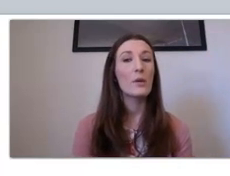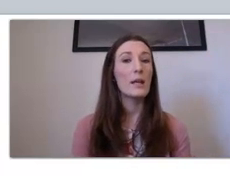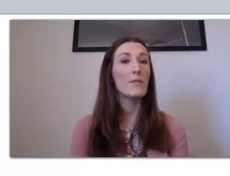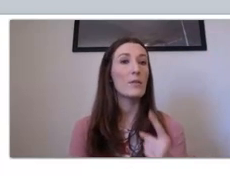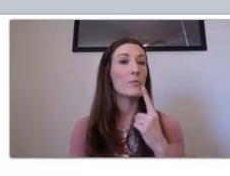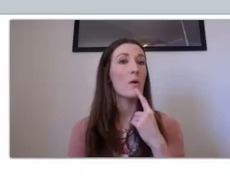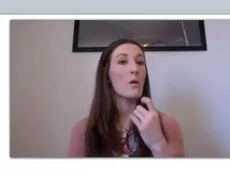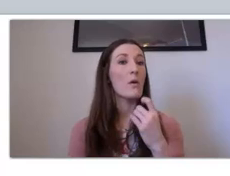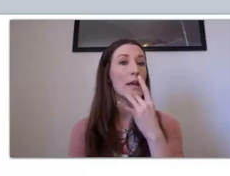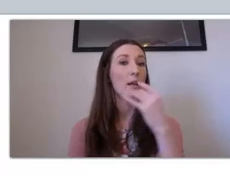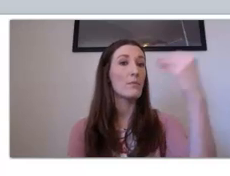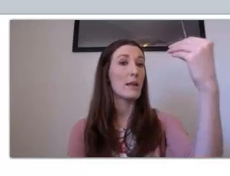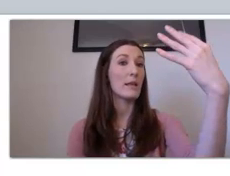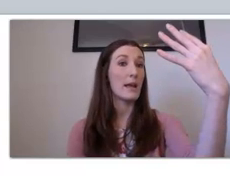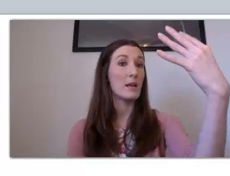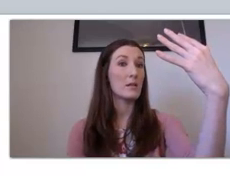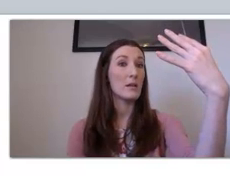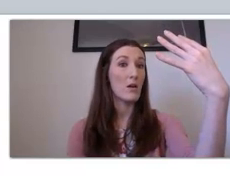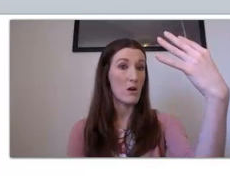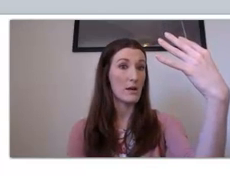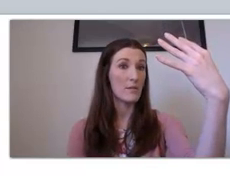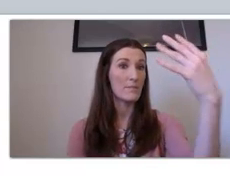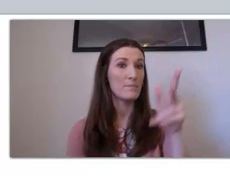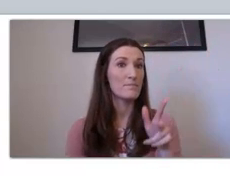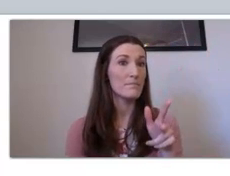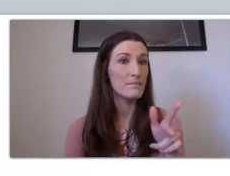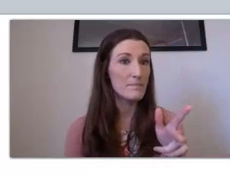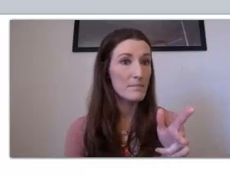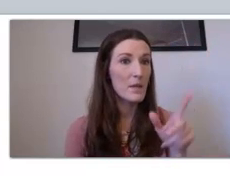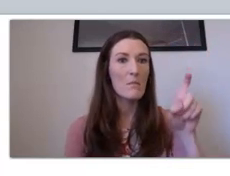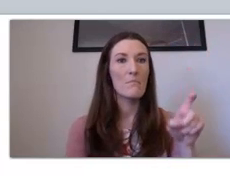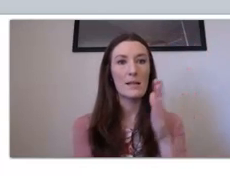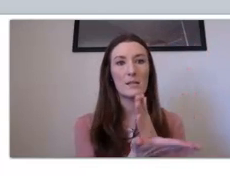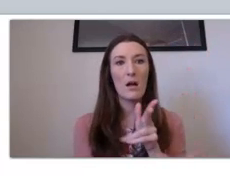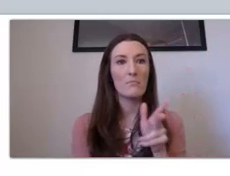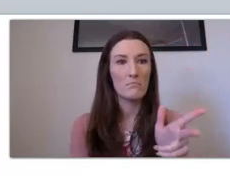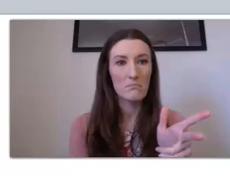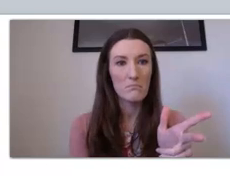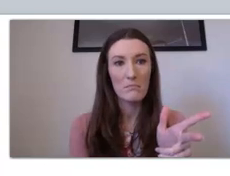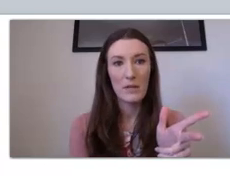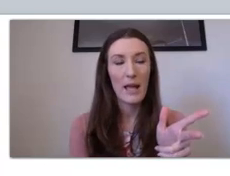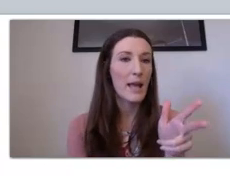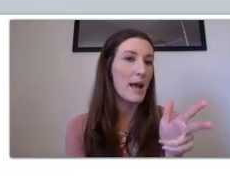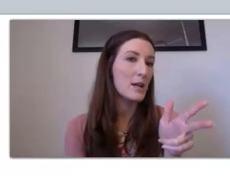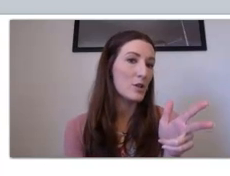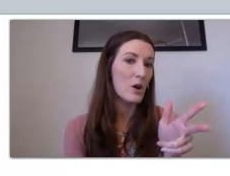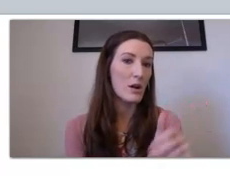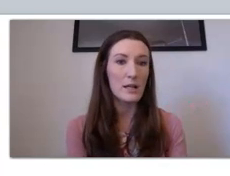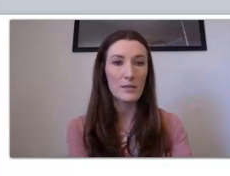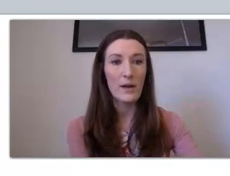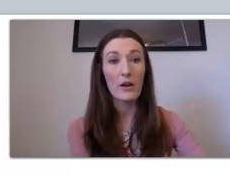okay? You can even throw in red light on, must stop, okay, and